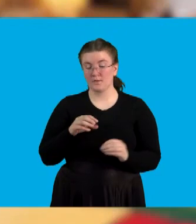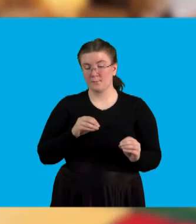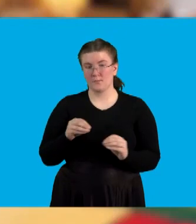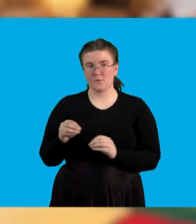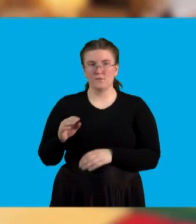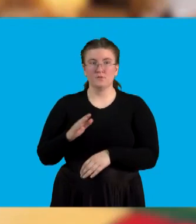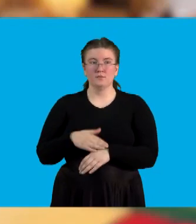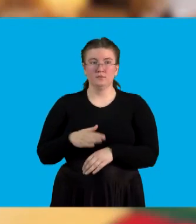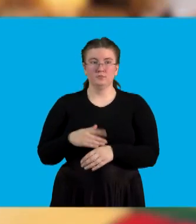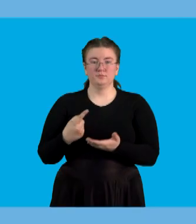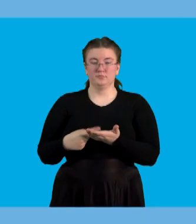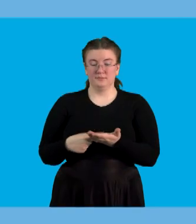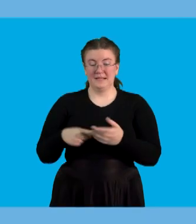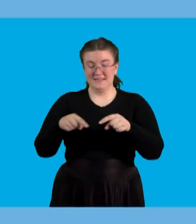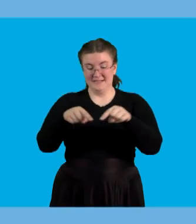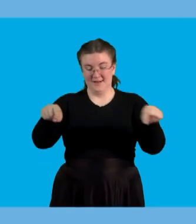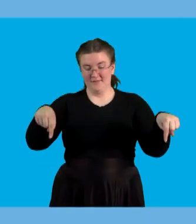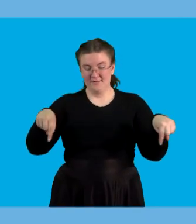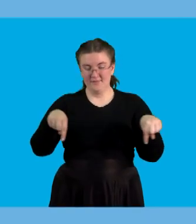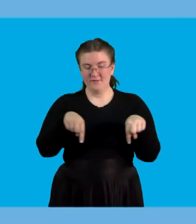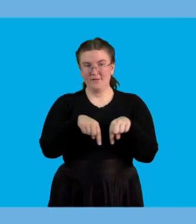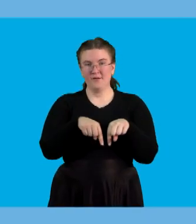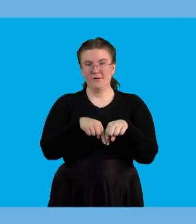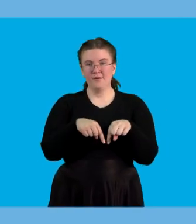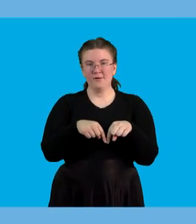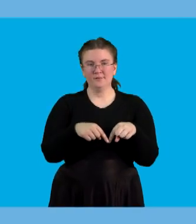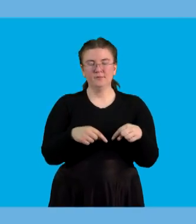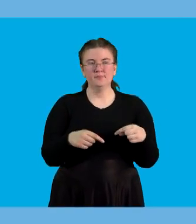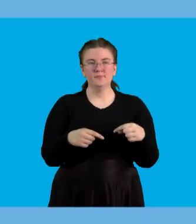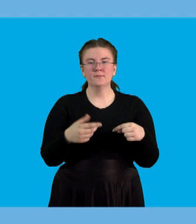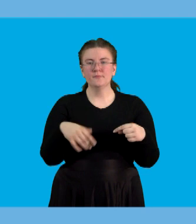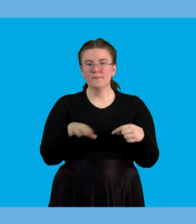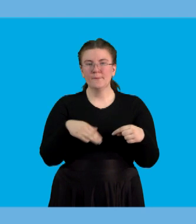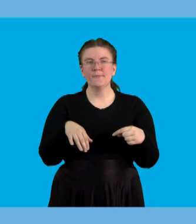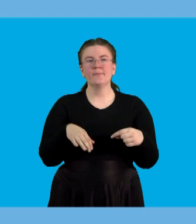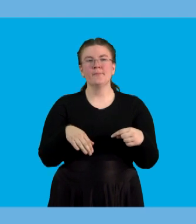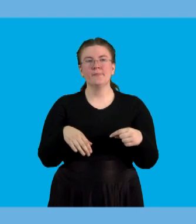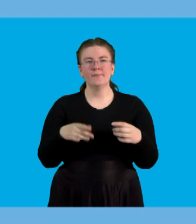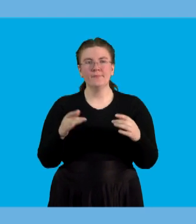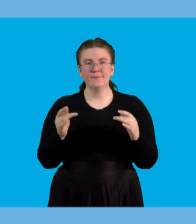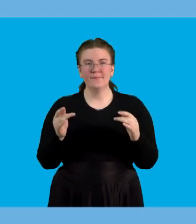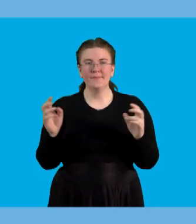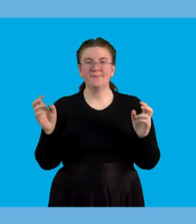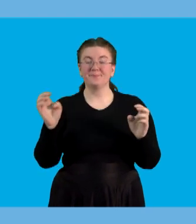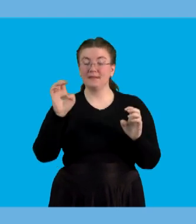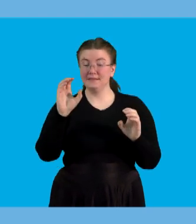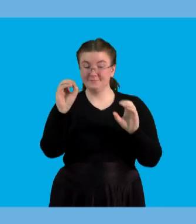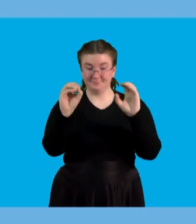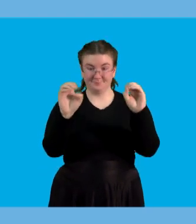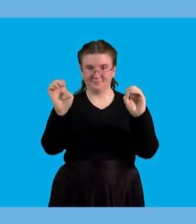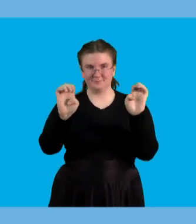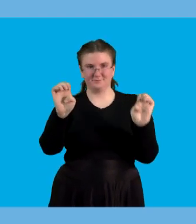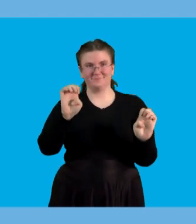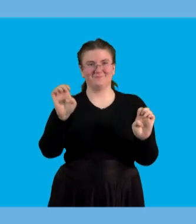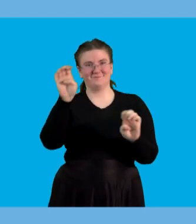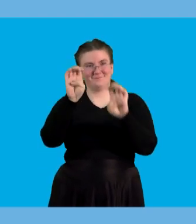When we move on and still talking about a series circuit, in a series circuit, all the electrons travel through every component